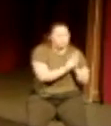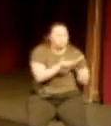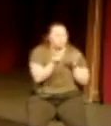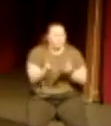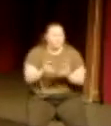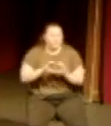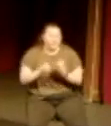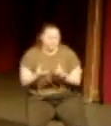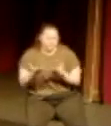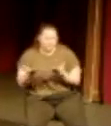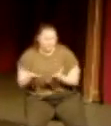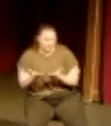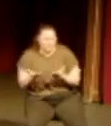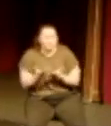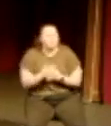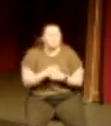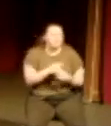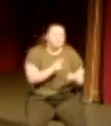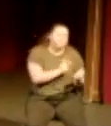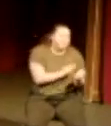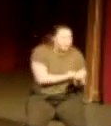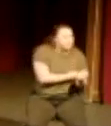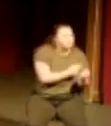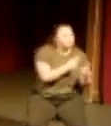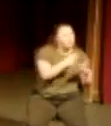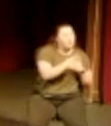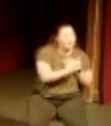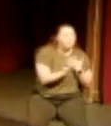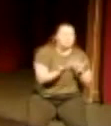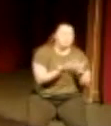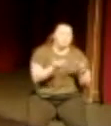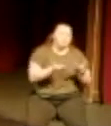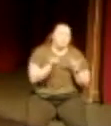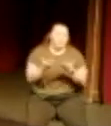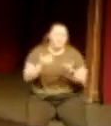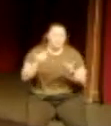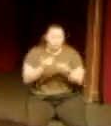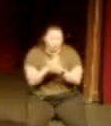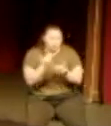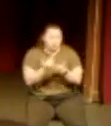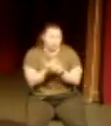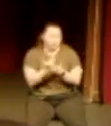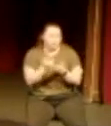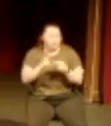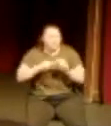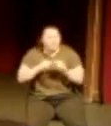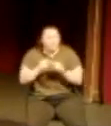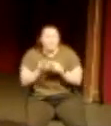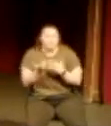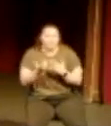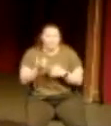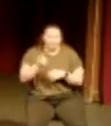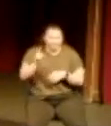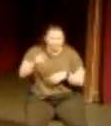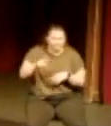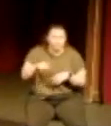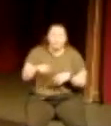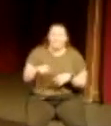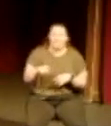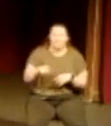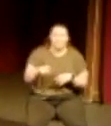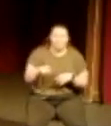fill and so forth. So we gave them a nearly new facility, renovated facility, and told them, you owe us